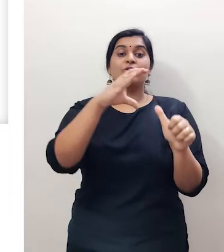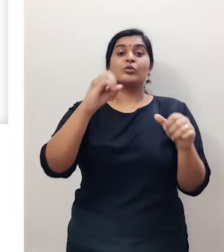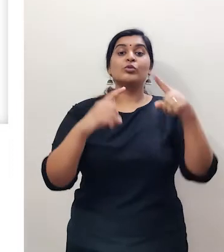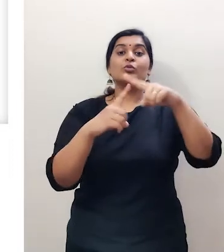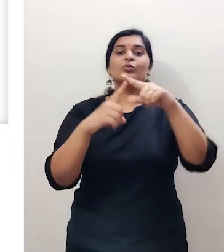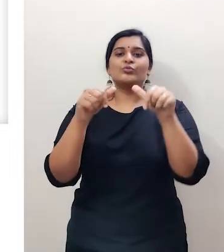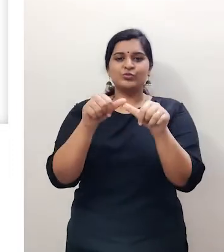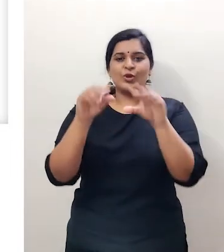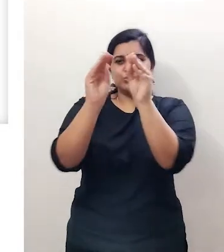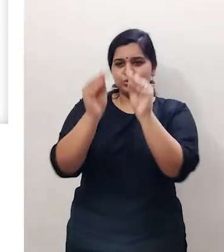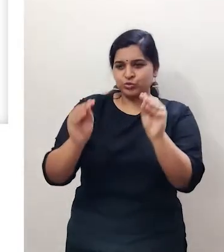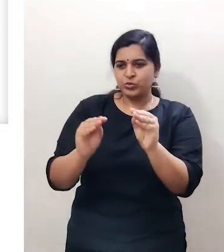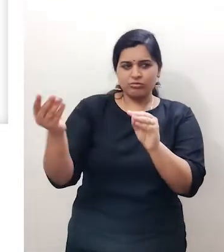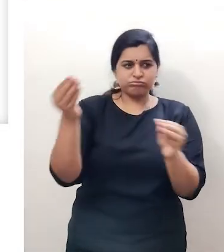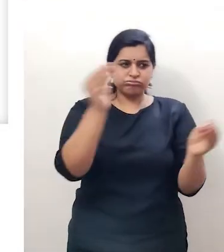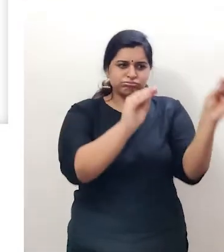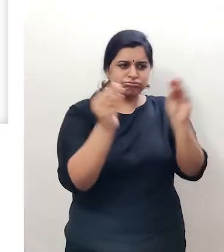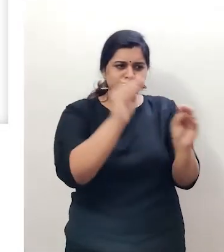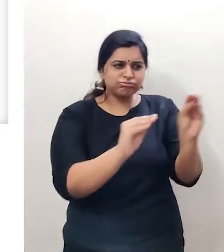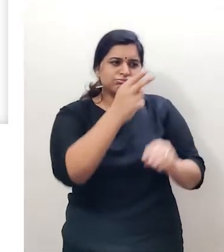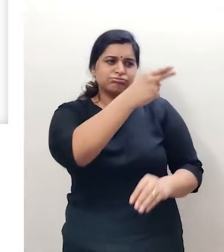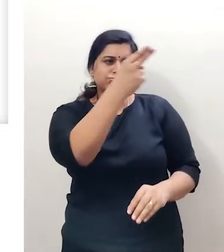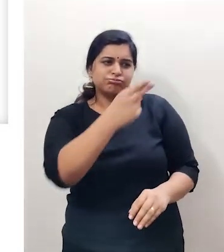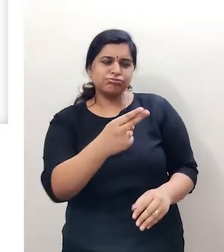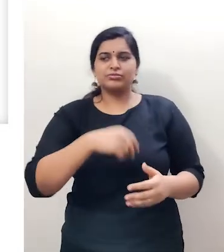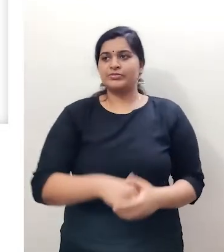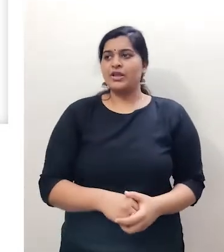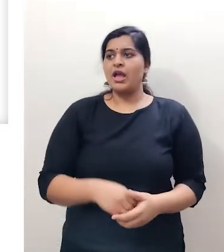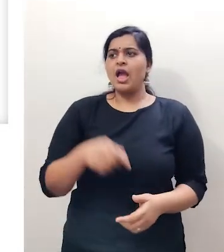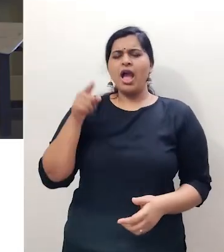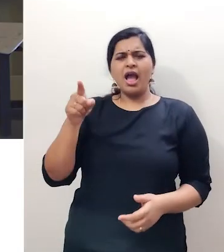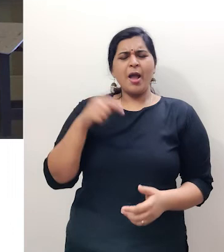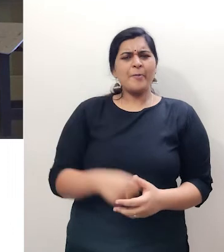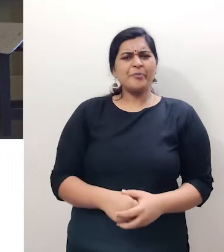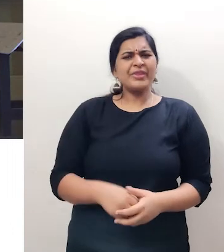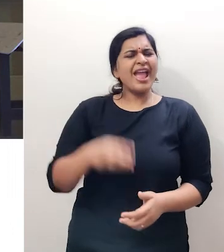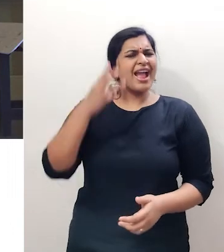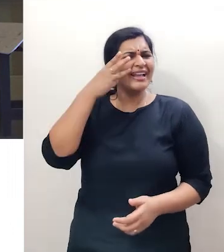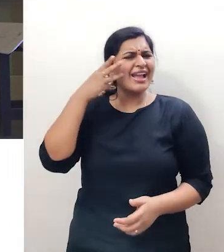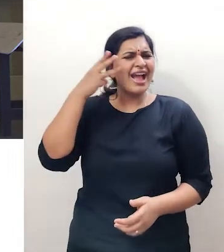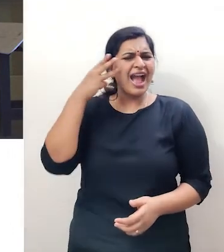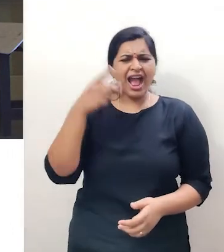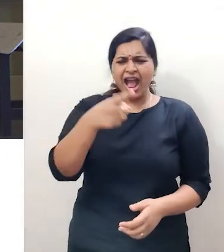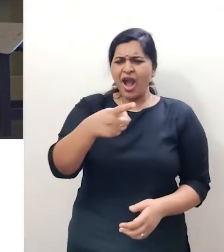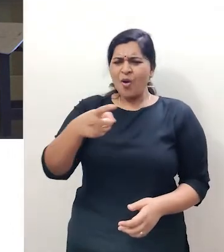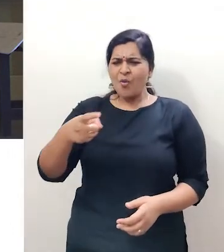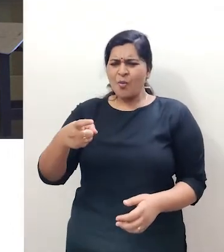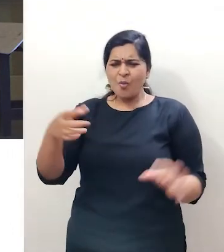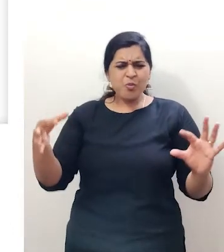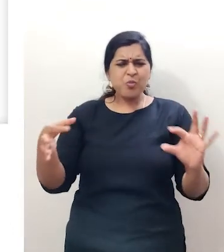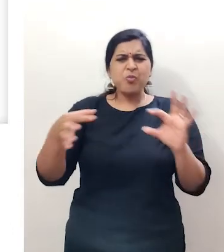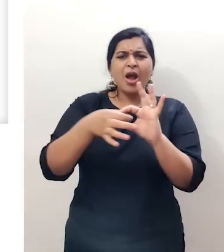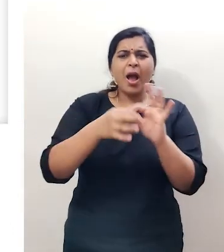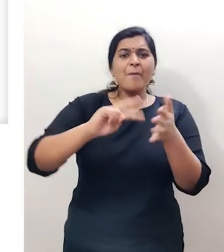terracotta toys, which is especially prominent in the treatment of this work on board. The iconographic formula of the